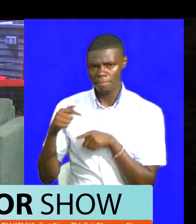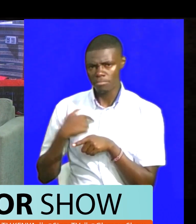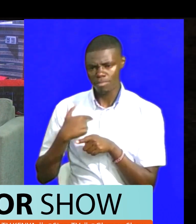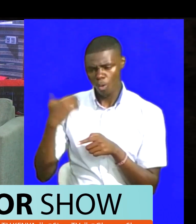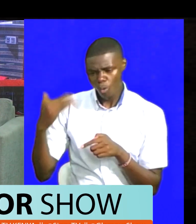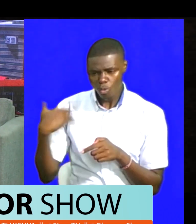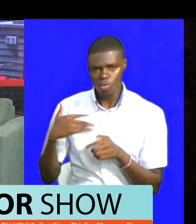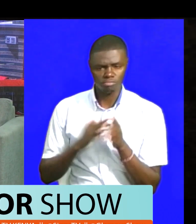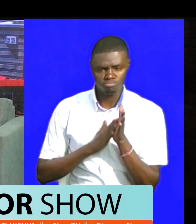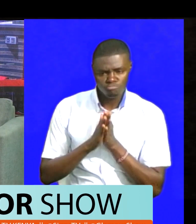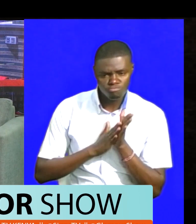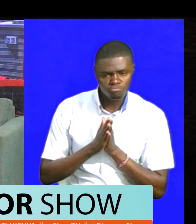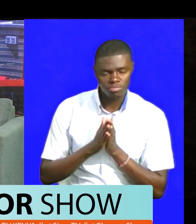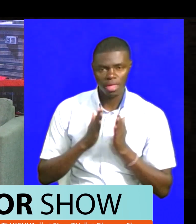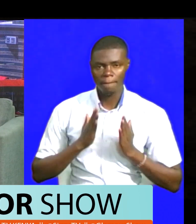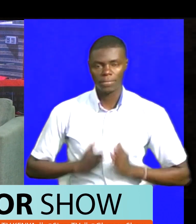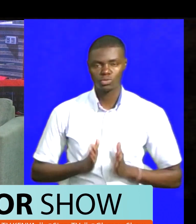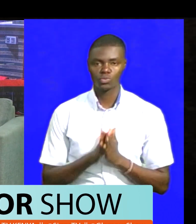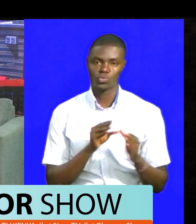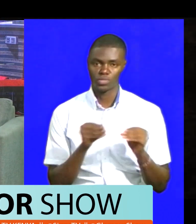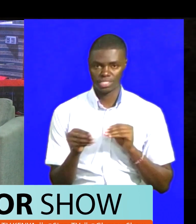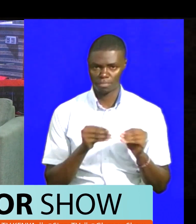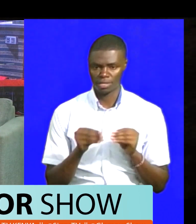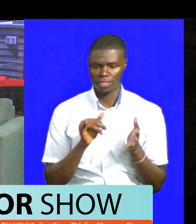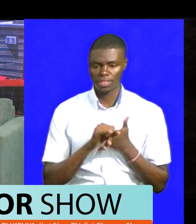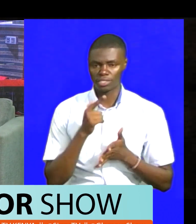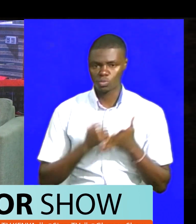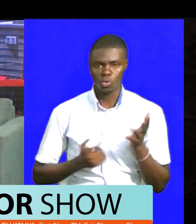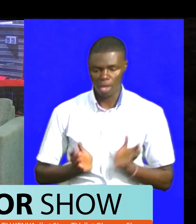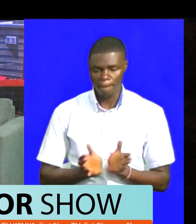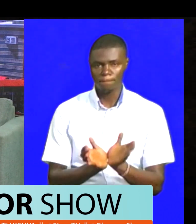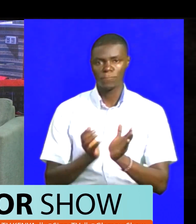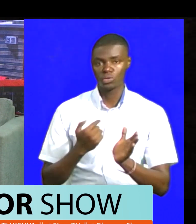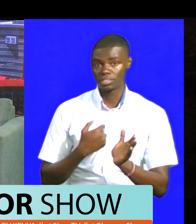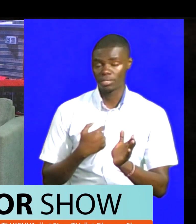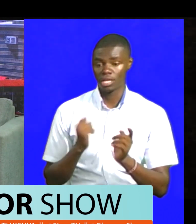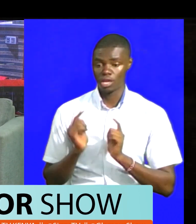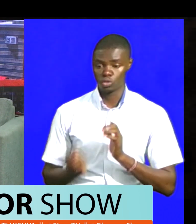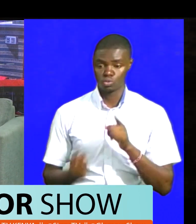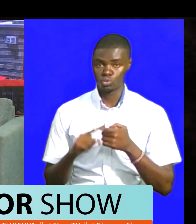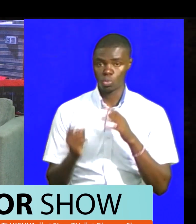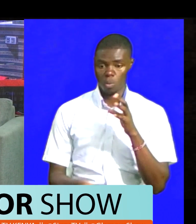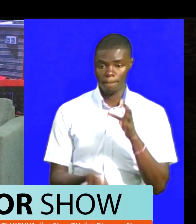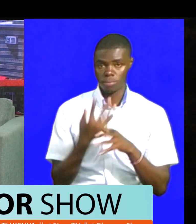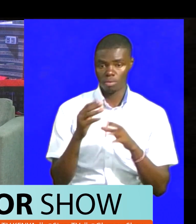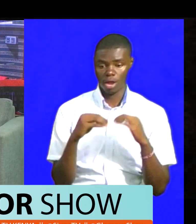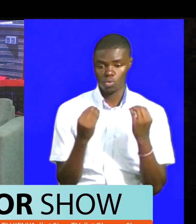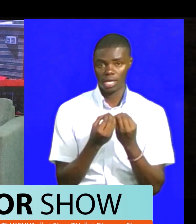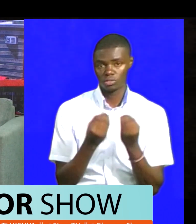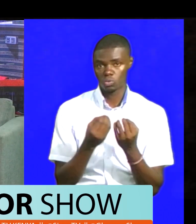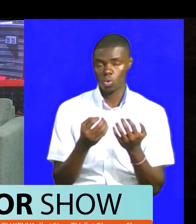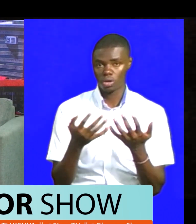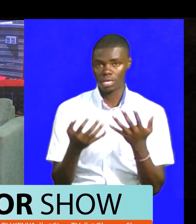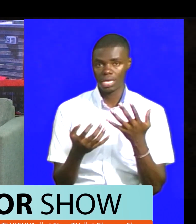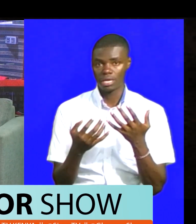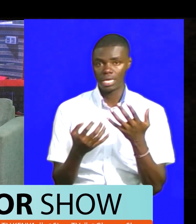been passionate about the persons with disability, and that's what drove me into coming up with an initiative that is